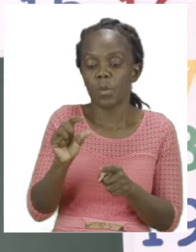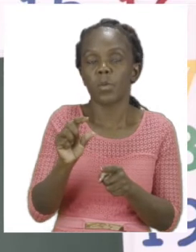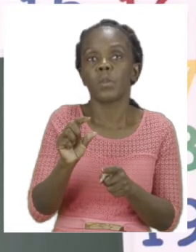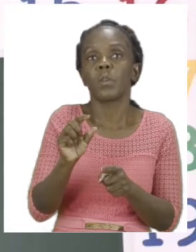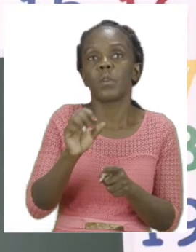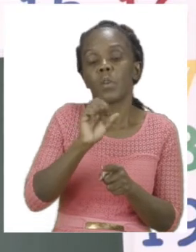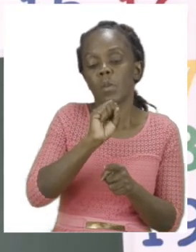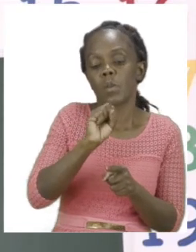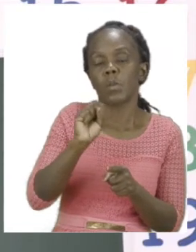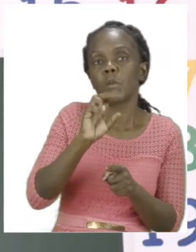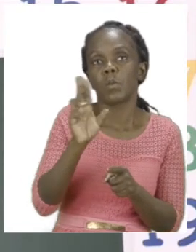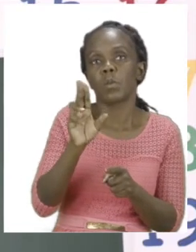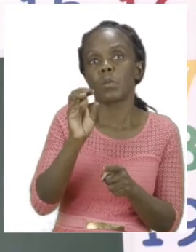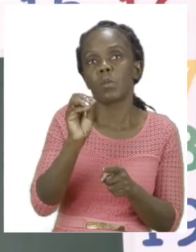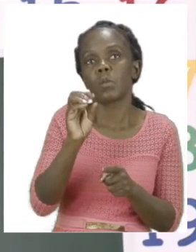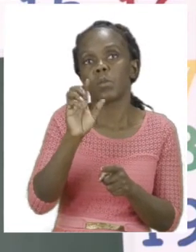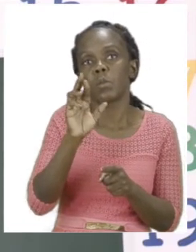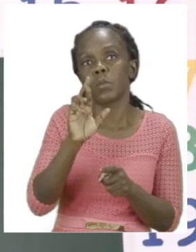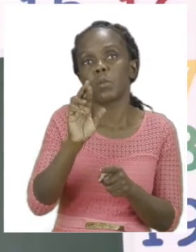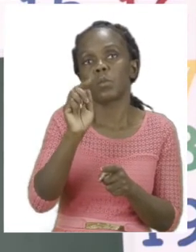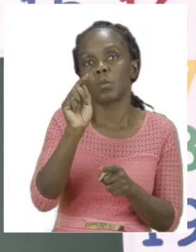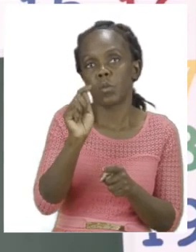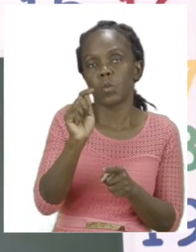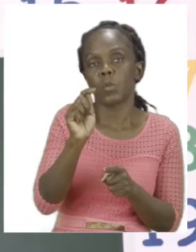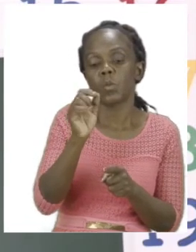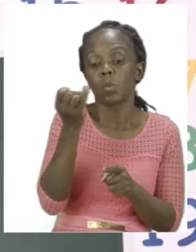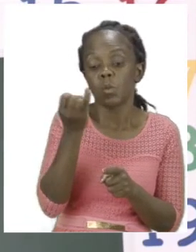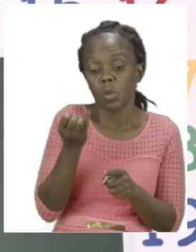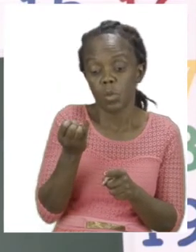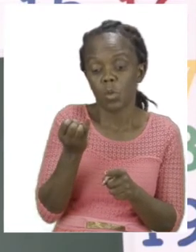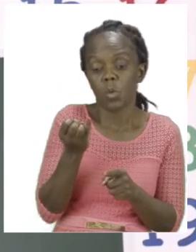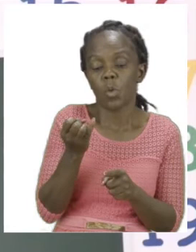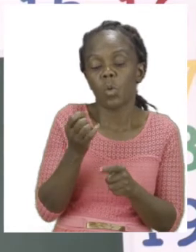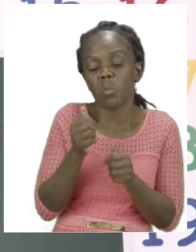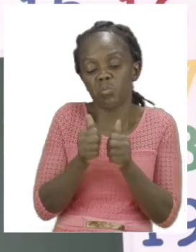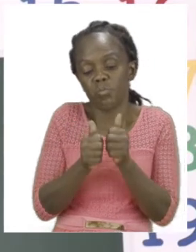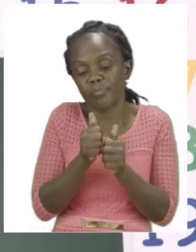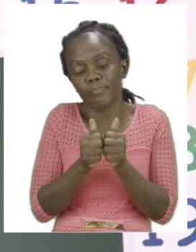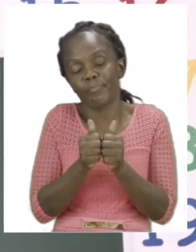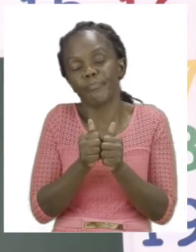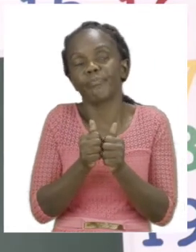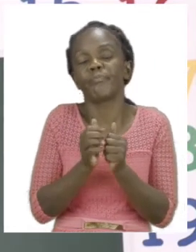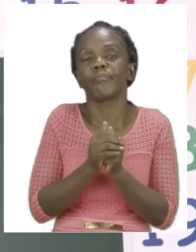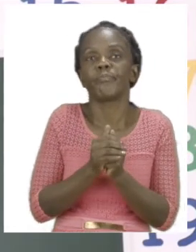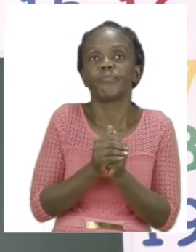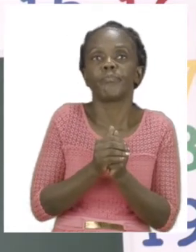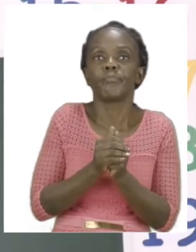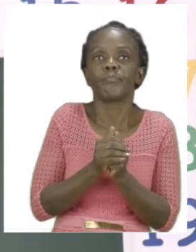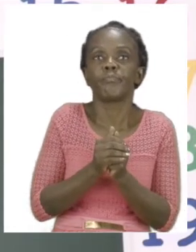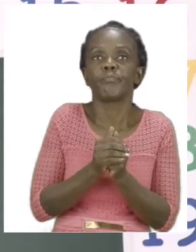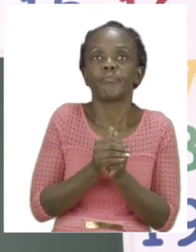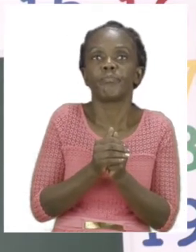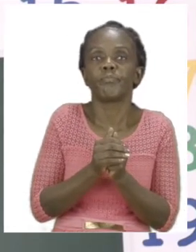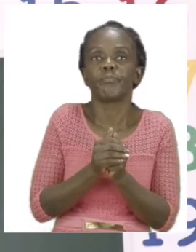family member we have is brother. Now you are going to draw brother where it says